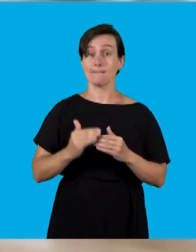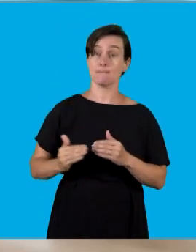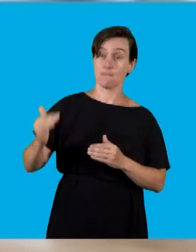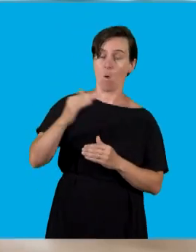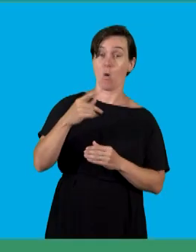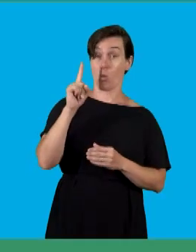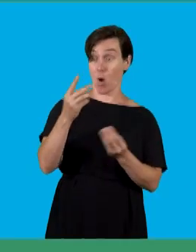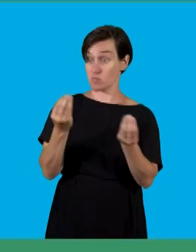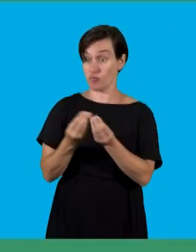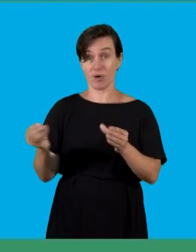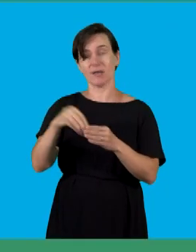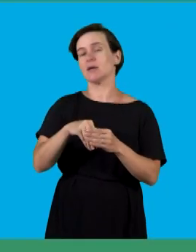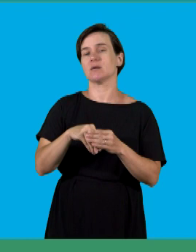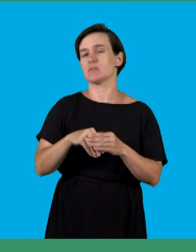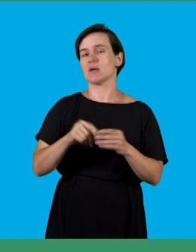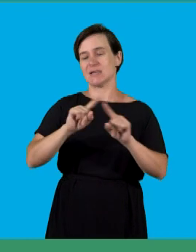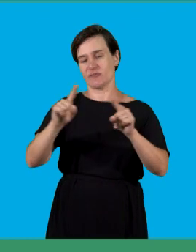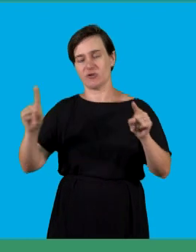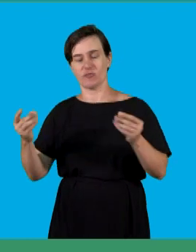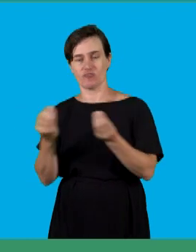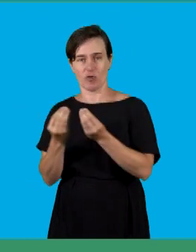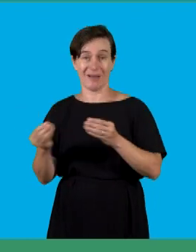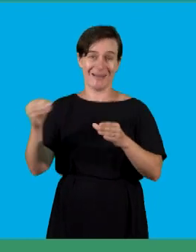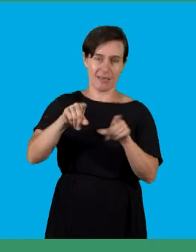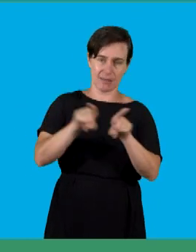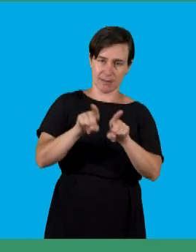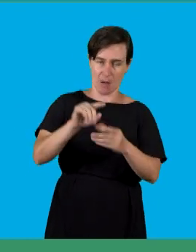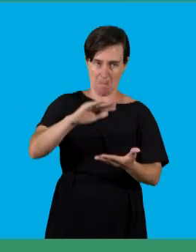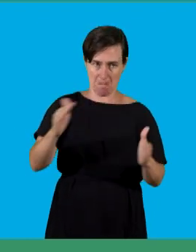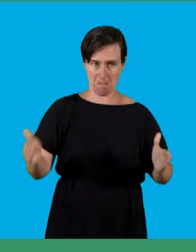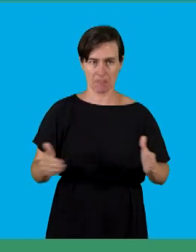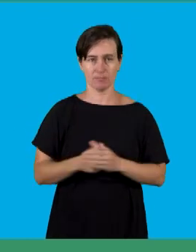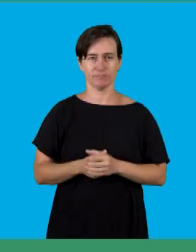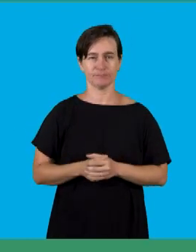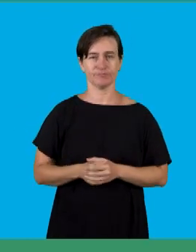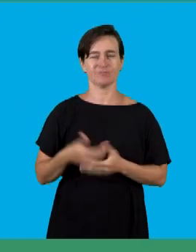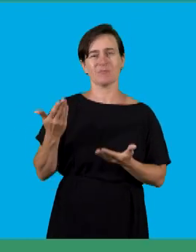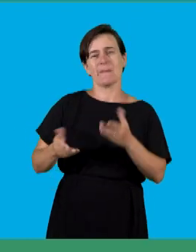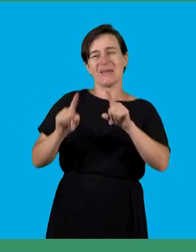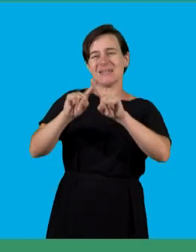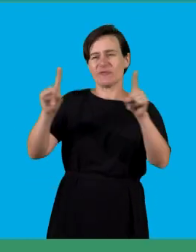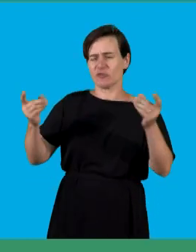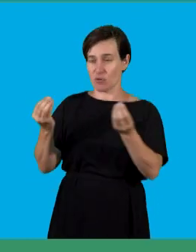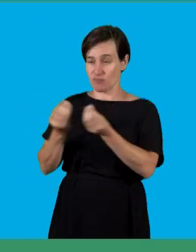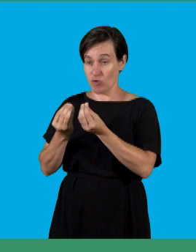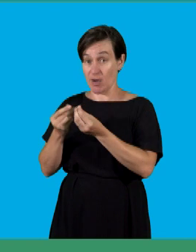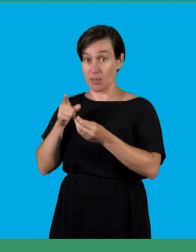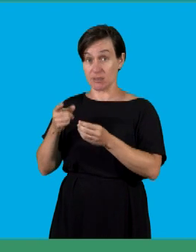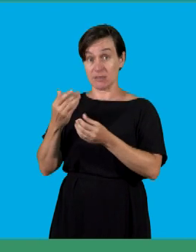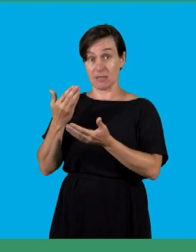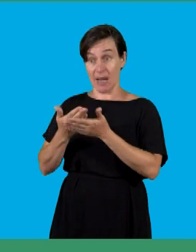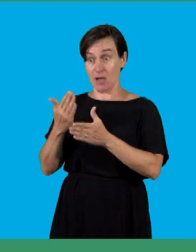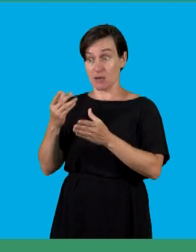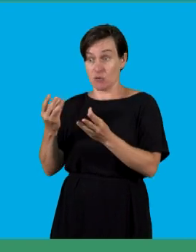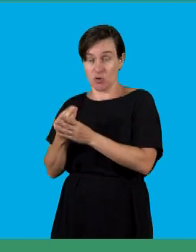than one product. It says that various complementary products are packaged